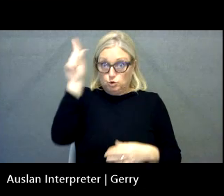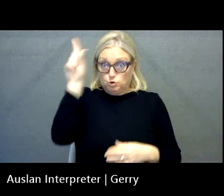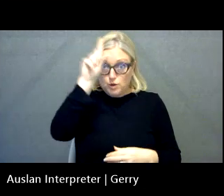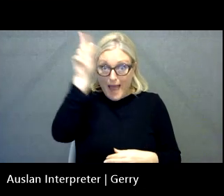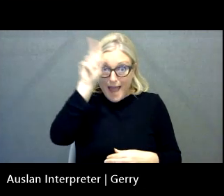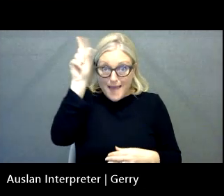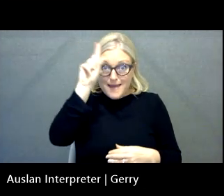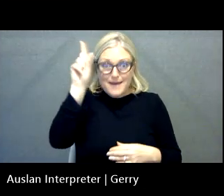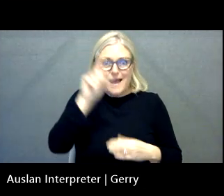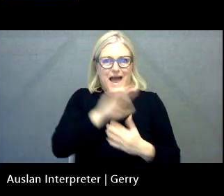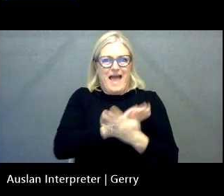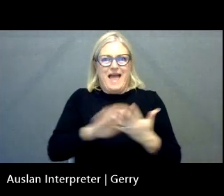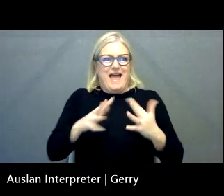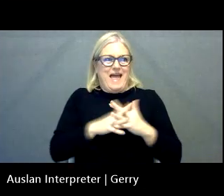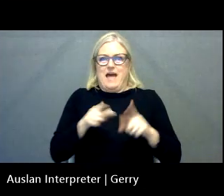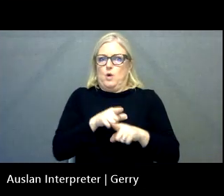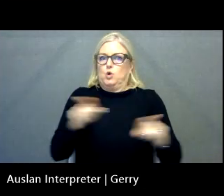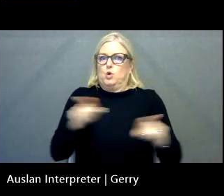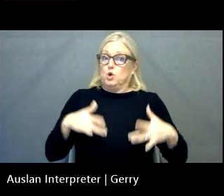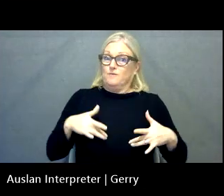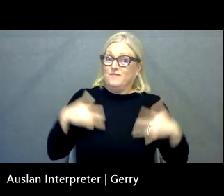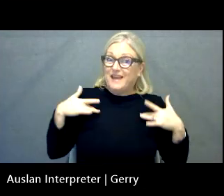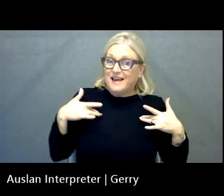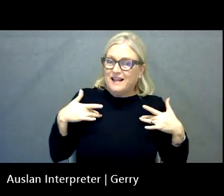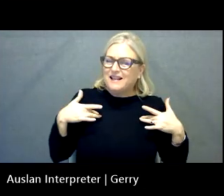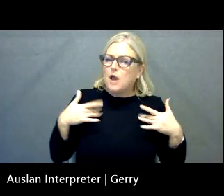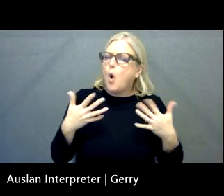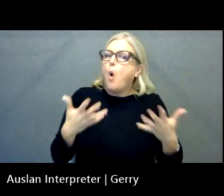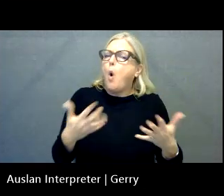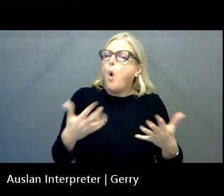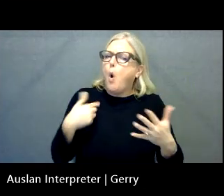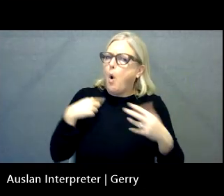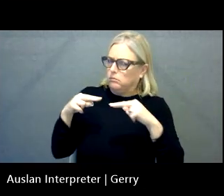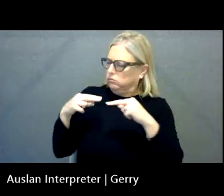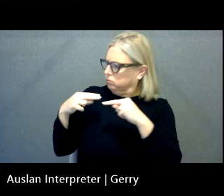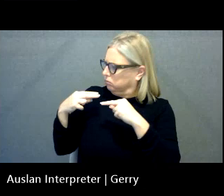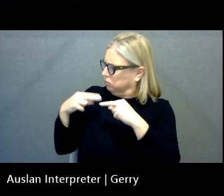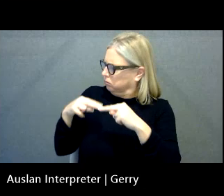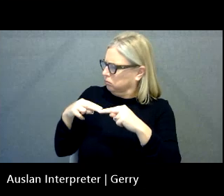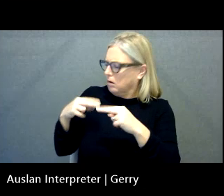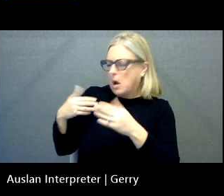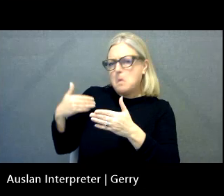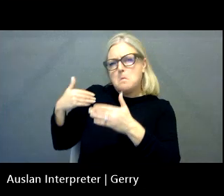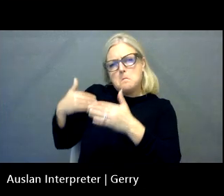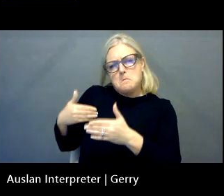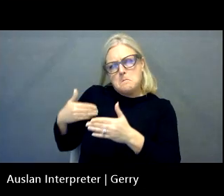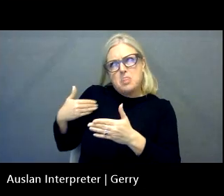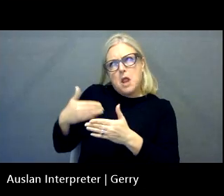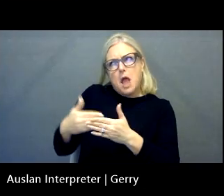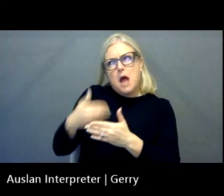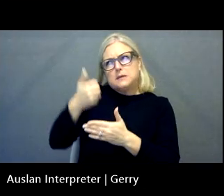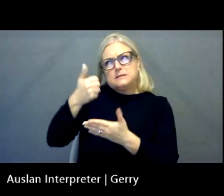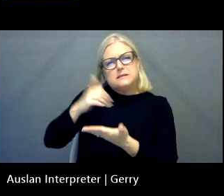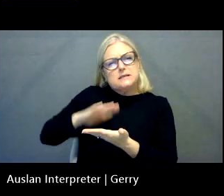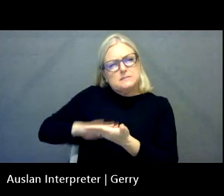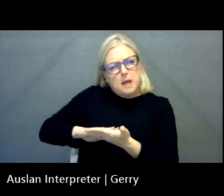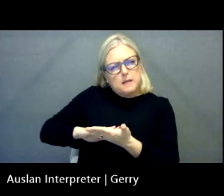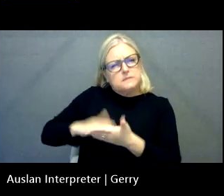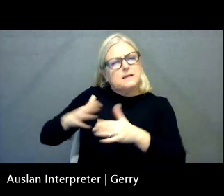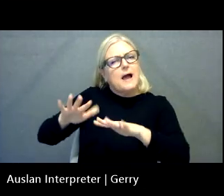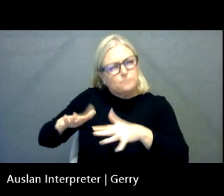discussions. And so that, we landed on a now, and we landed on the 5 response levels that